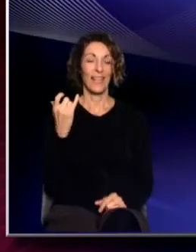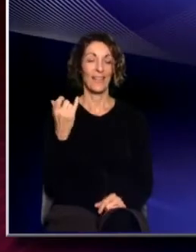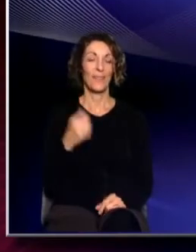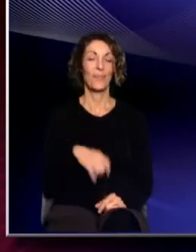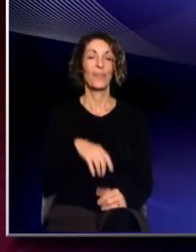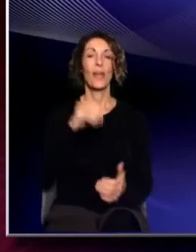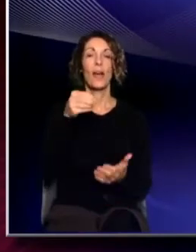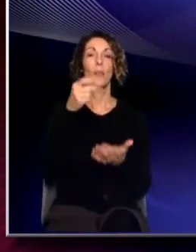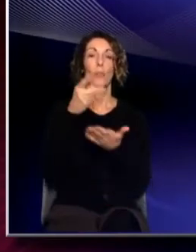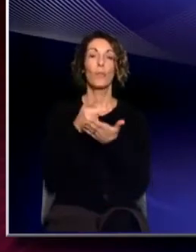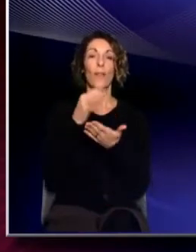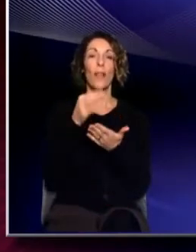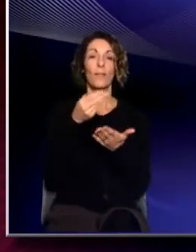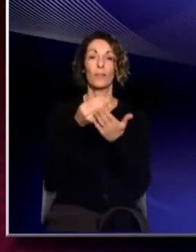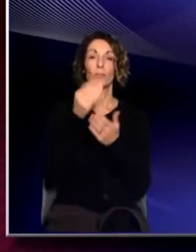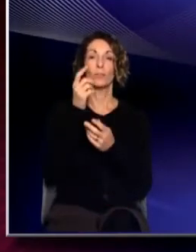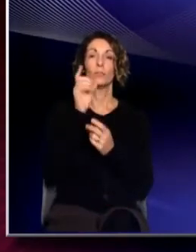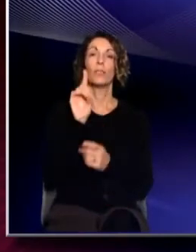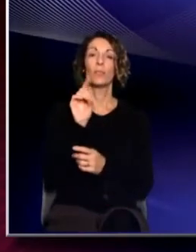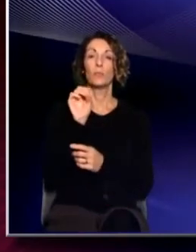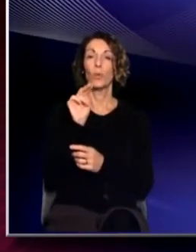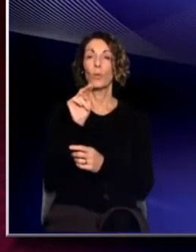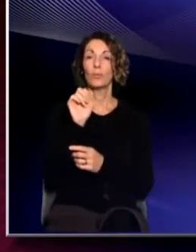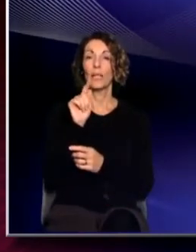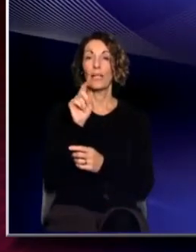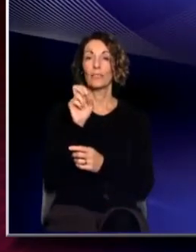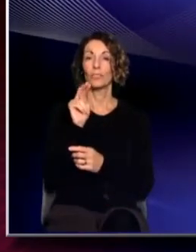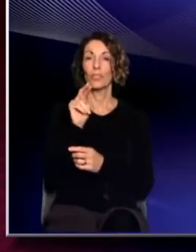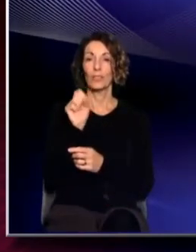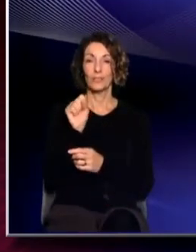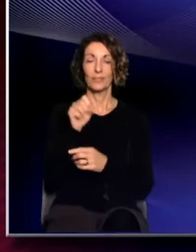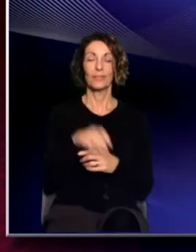6.05, approval of donations.